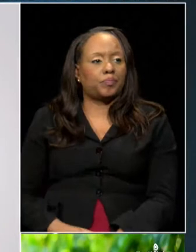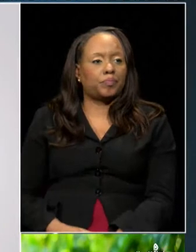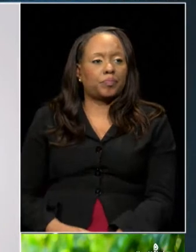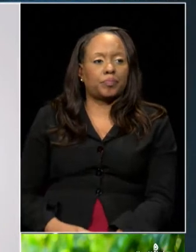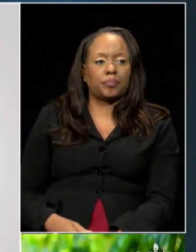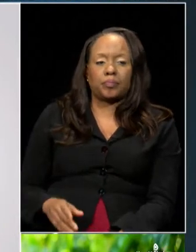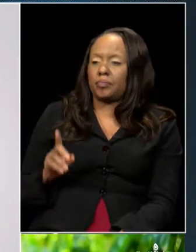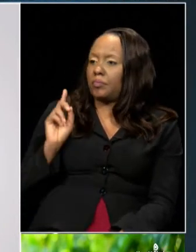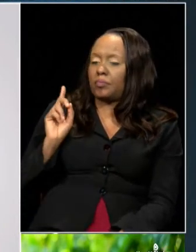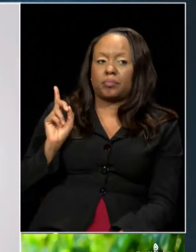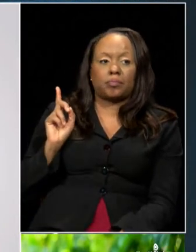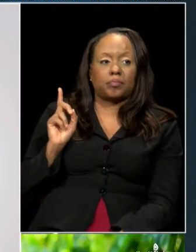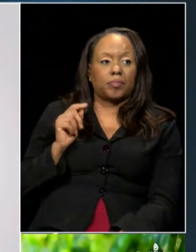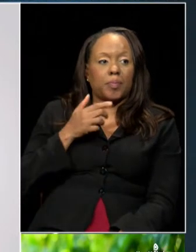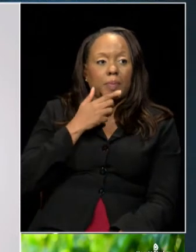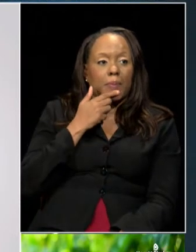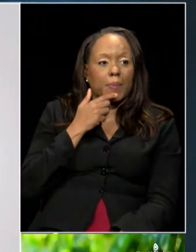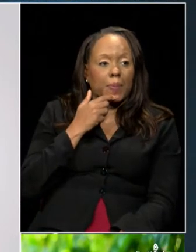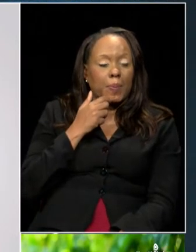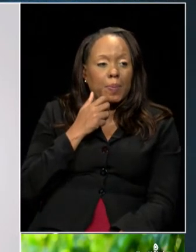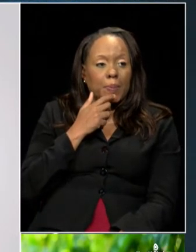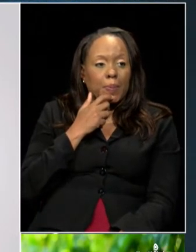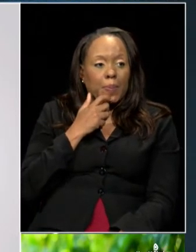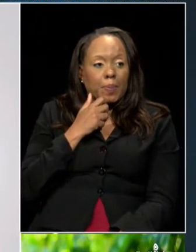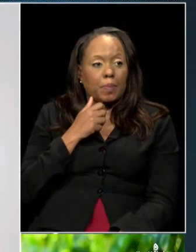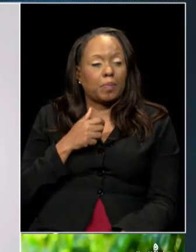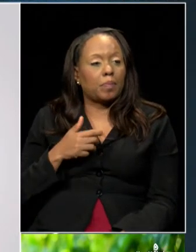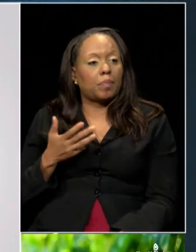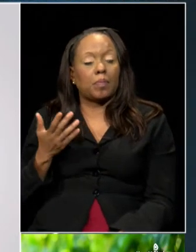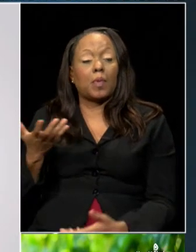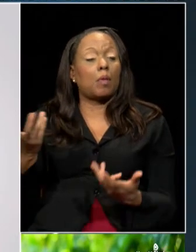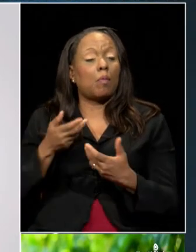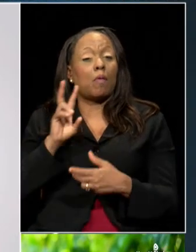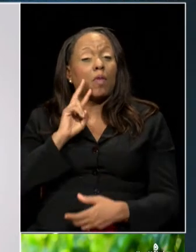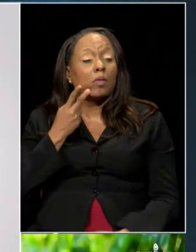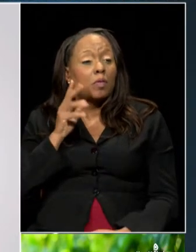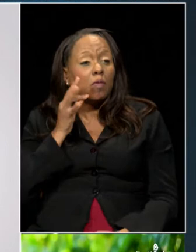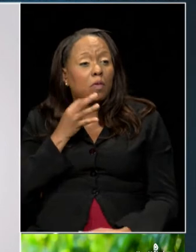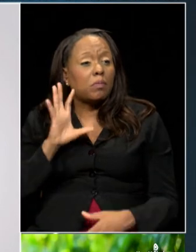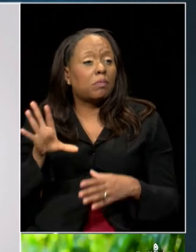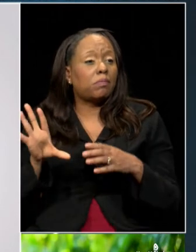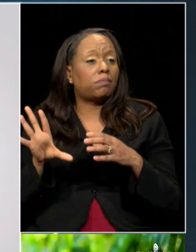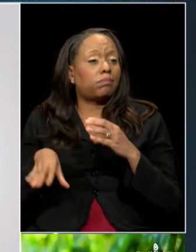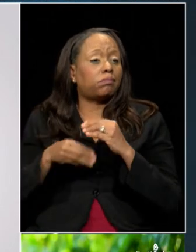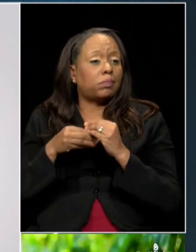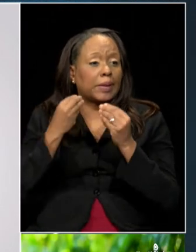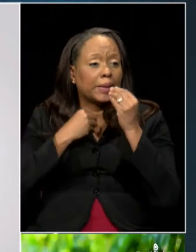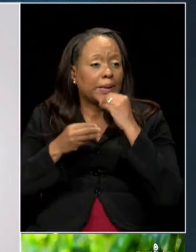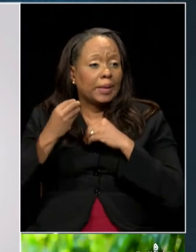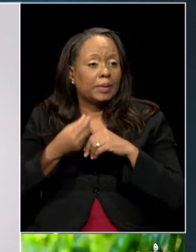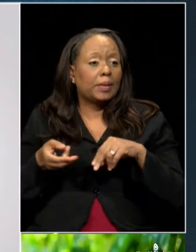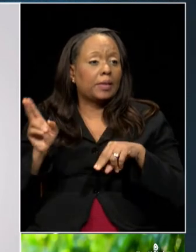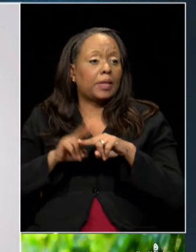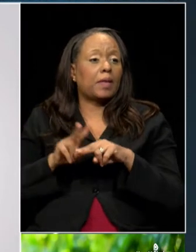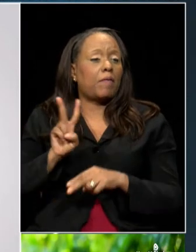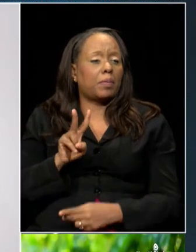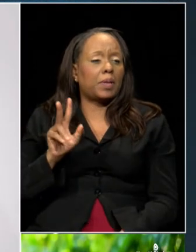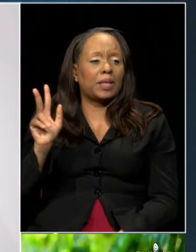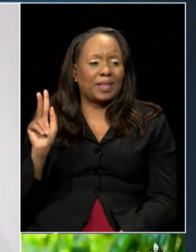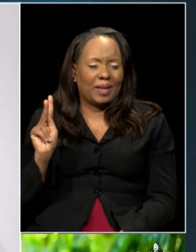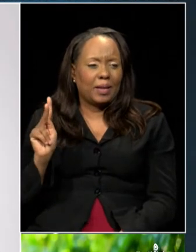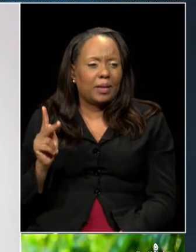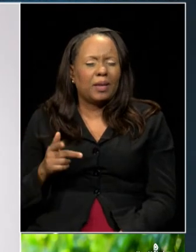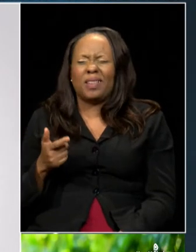got a question, and I'll do that one after this. What vegetables and fruits can I add to my diet to increase vitamin K consumption? I feel